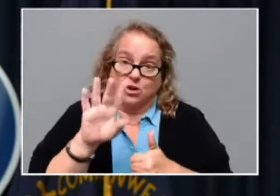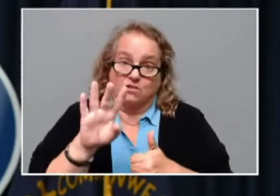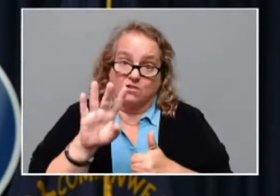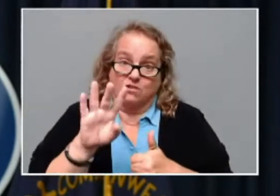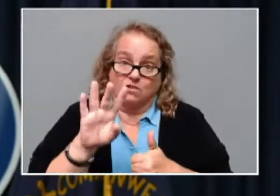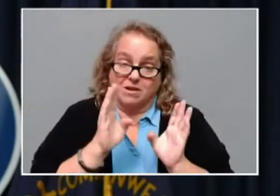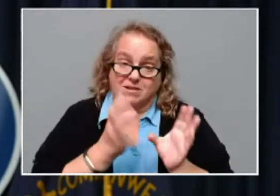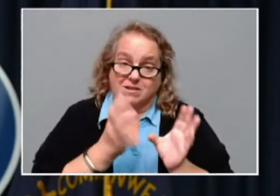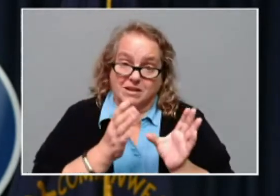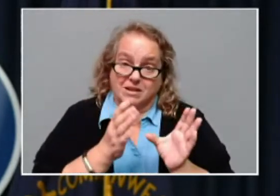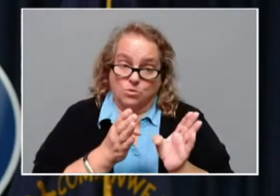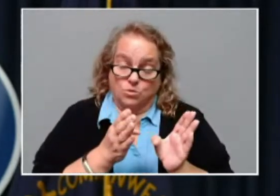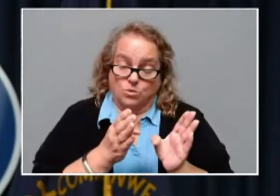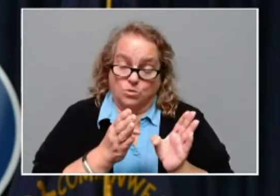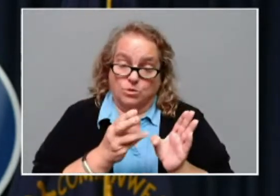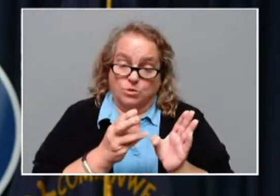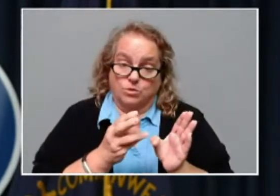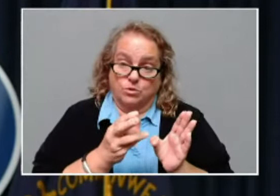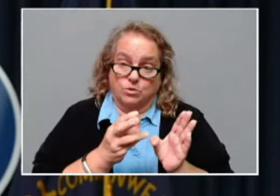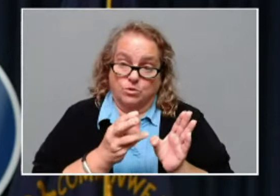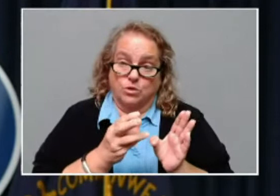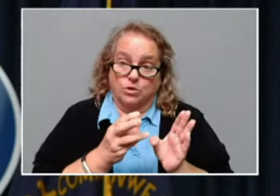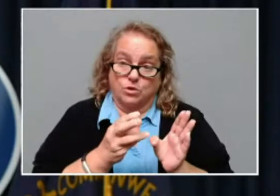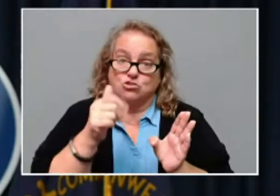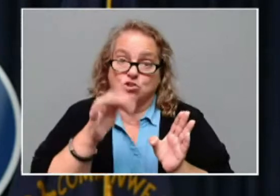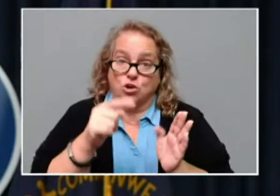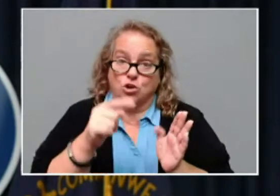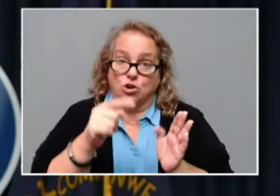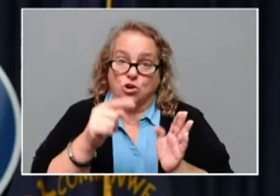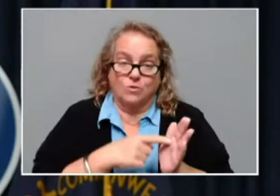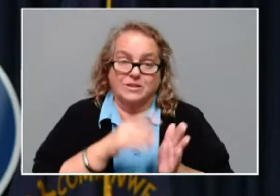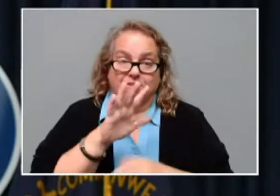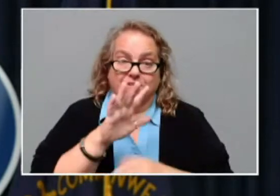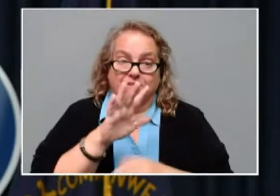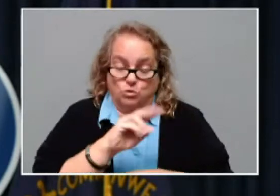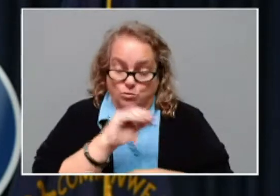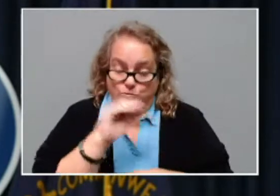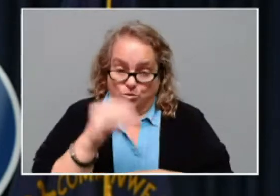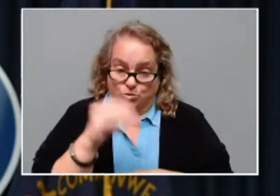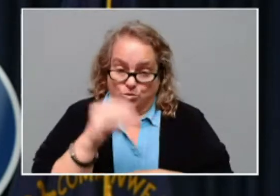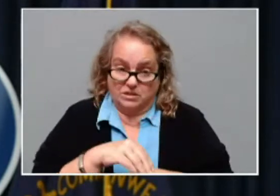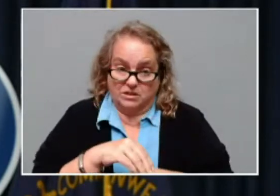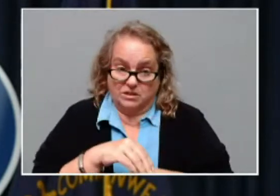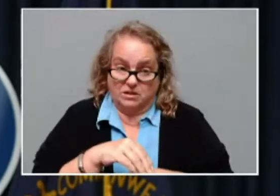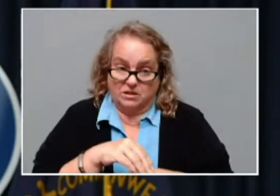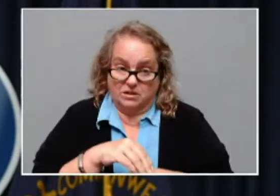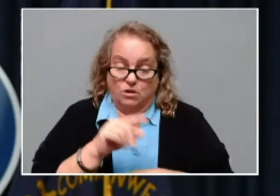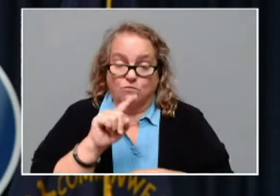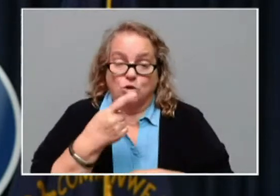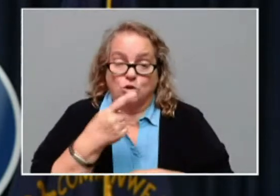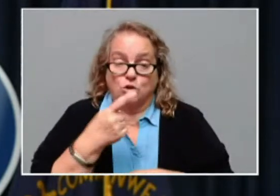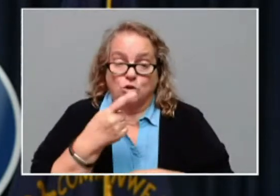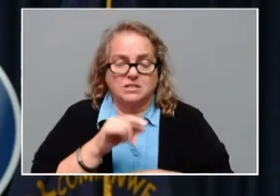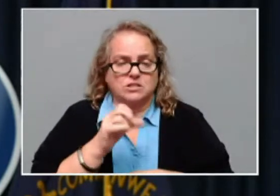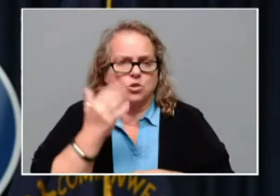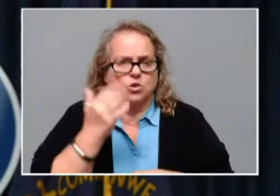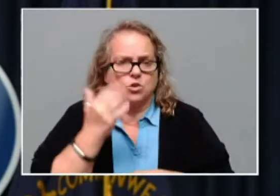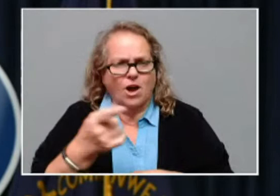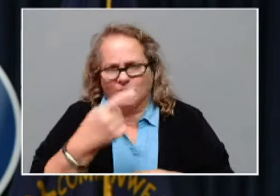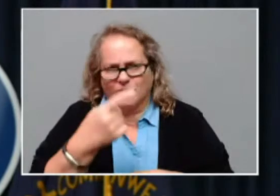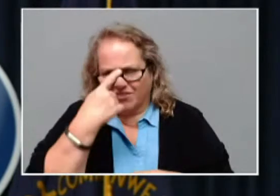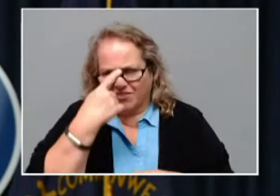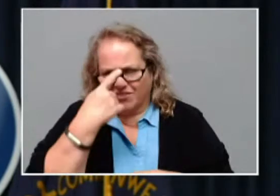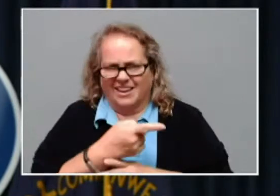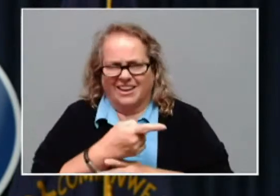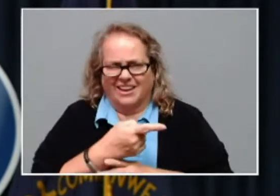in the chart you've showed today is 52%. First question, I guess, is why do you think it's there? That's